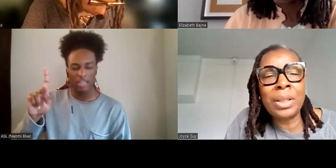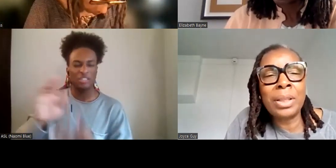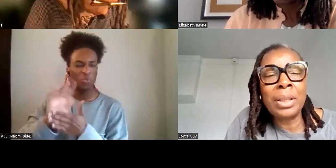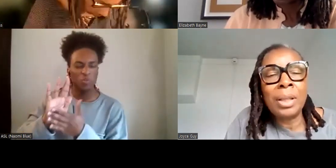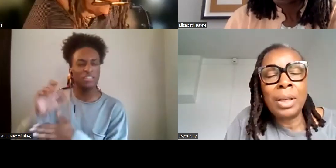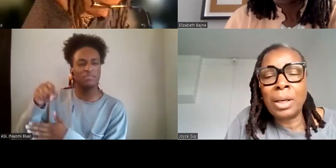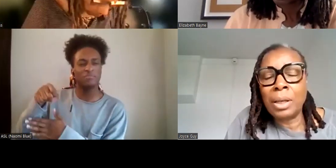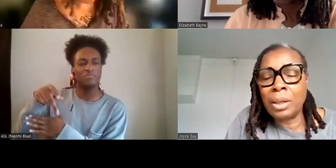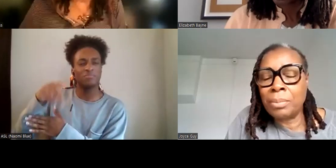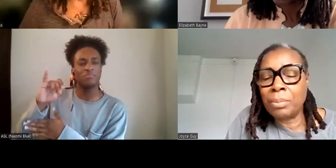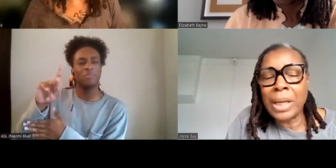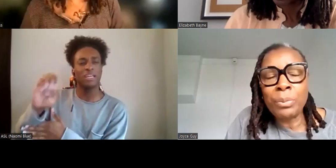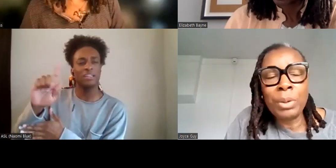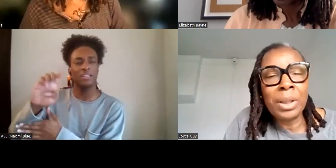about